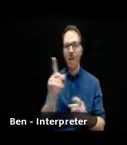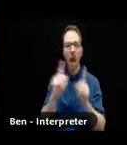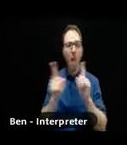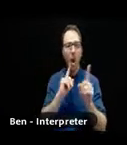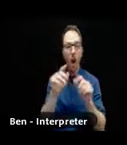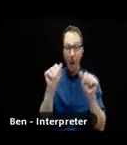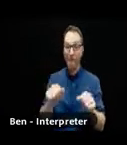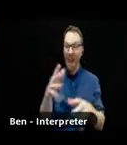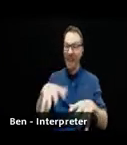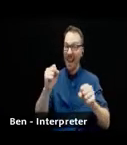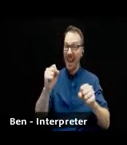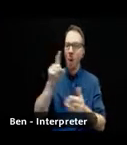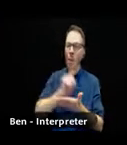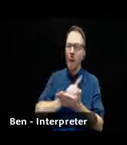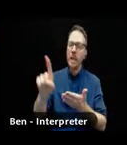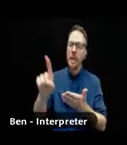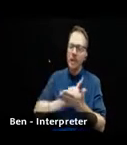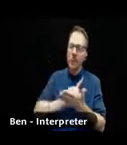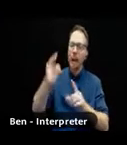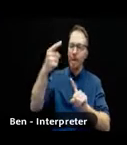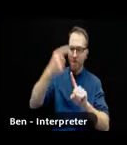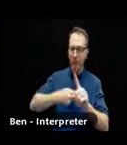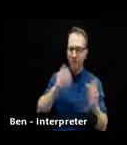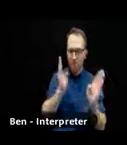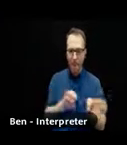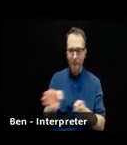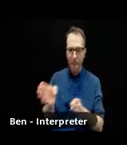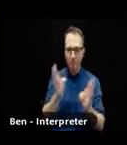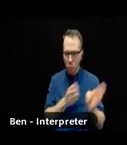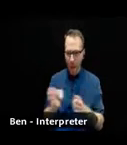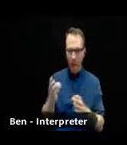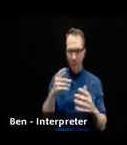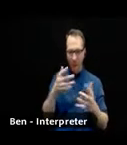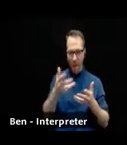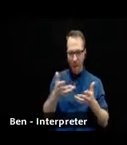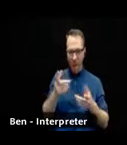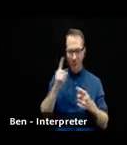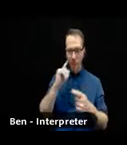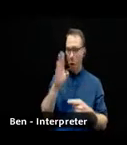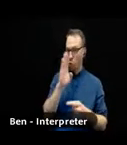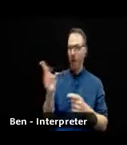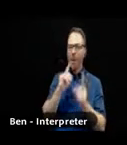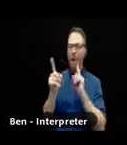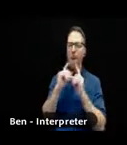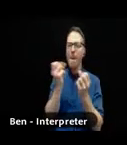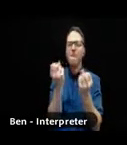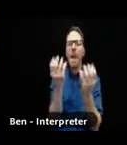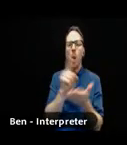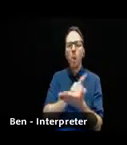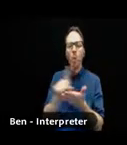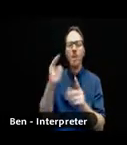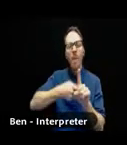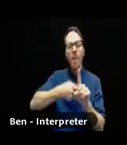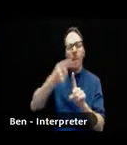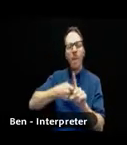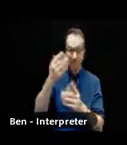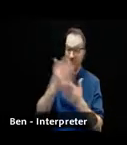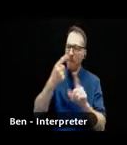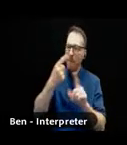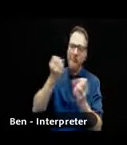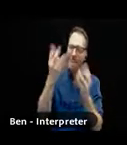and months to get ready to be in a direct dialogue. Many weeks and months sometimes to get people in the